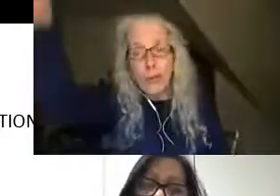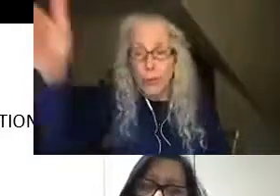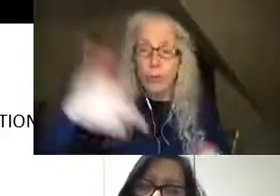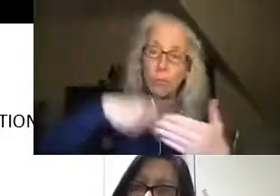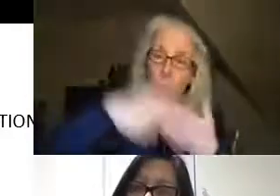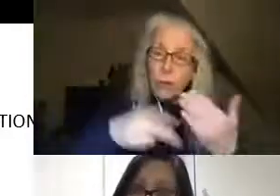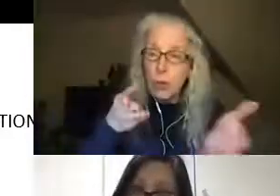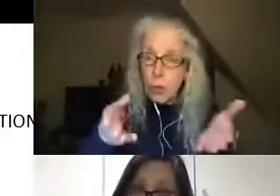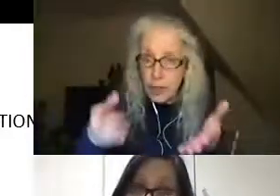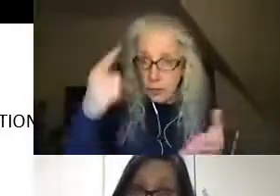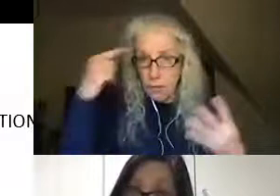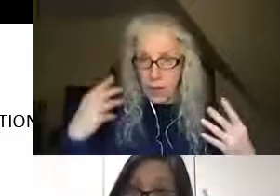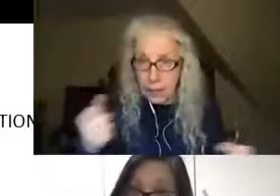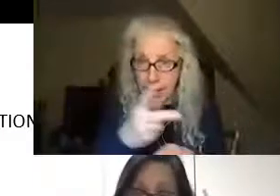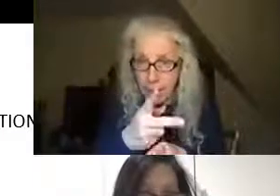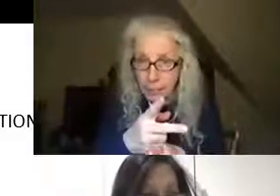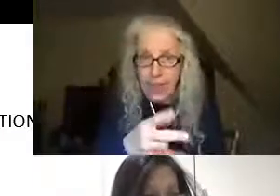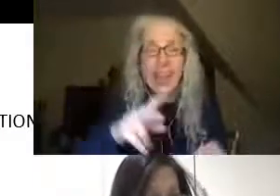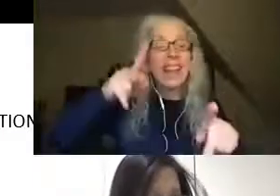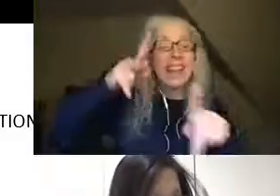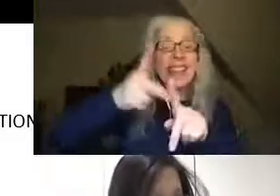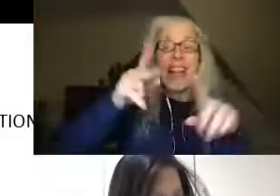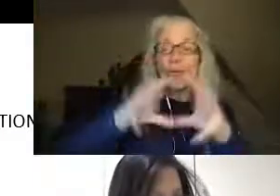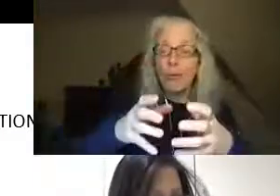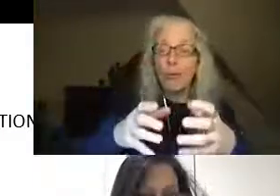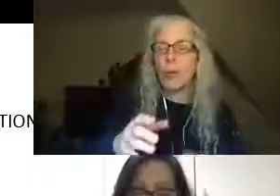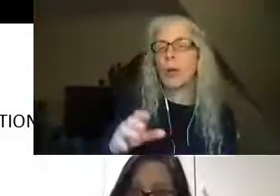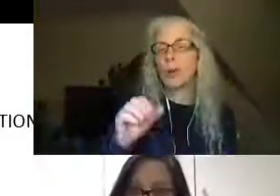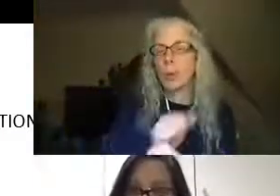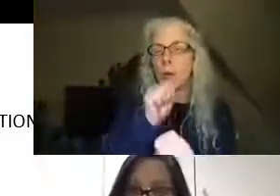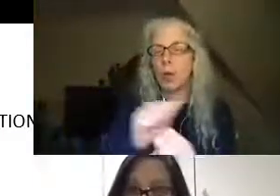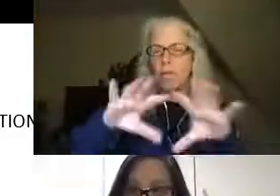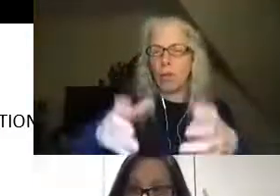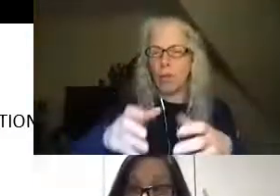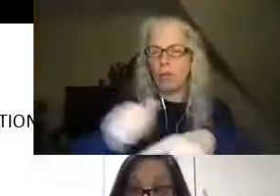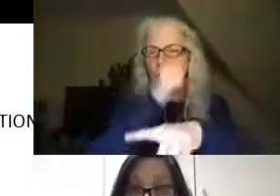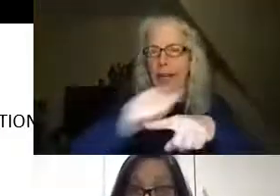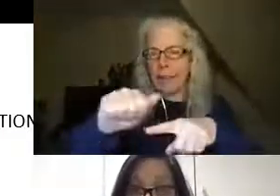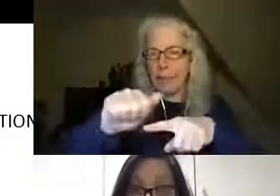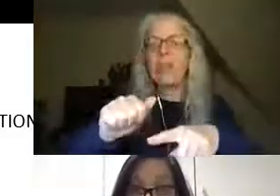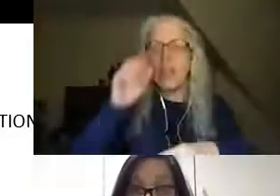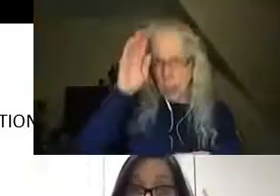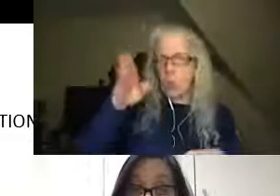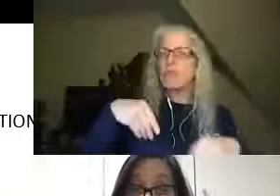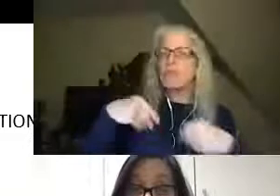The second goal is workforce training, and that includes a series of trainings for the